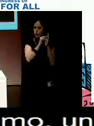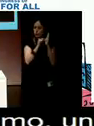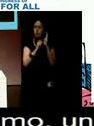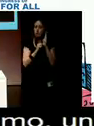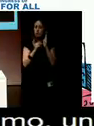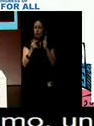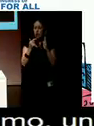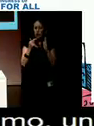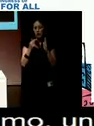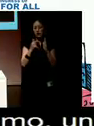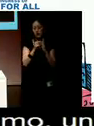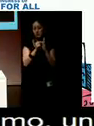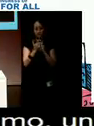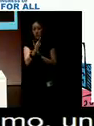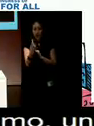requested